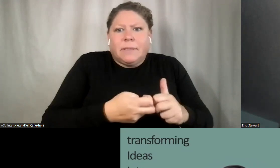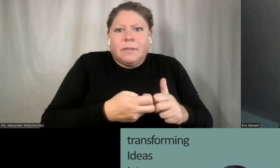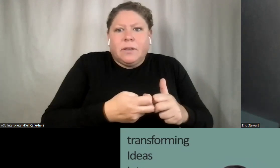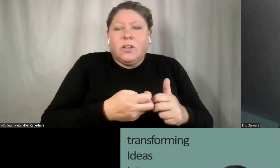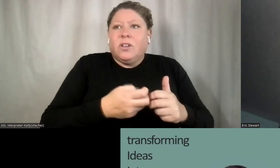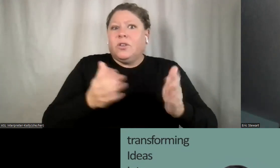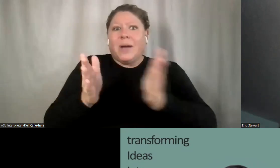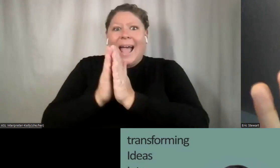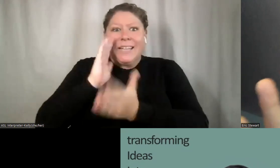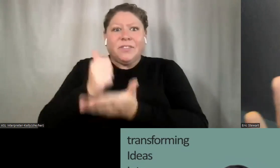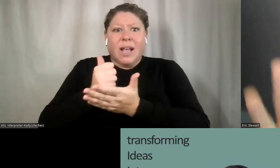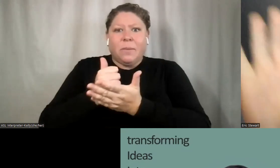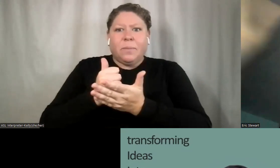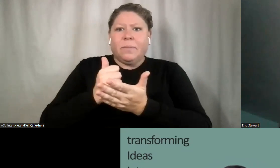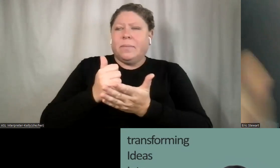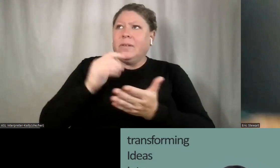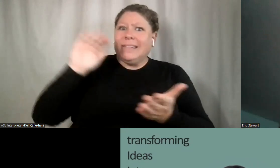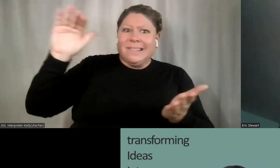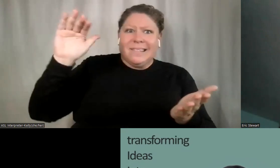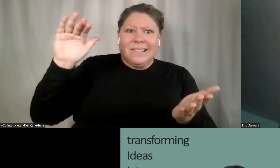to be able to put this in a framework